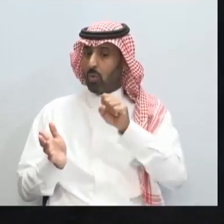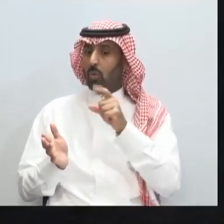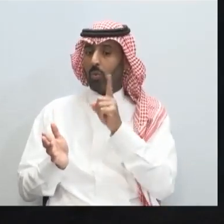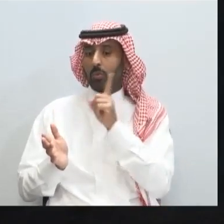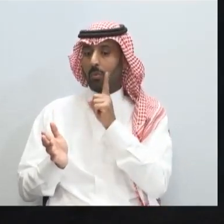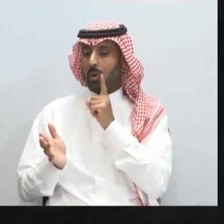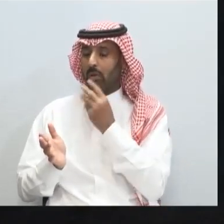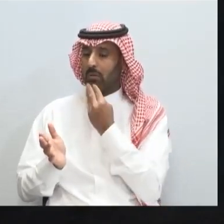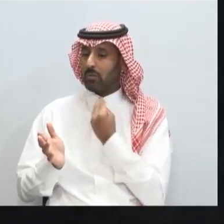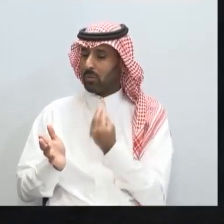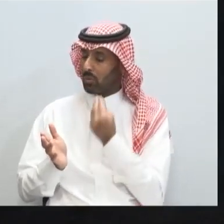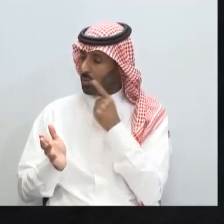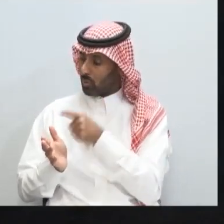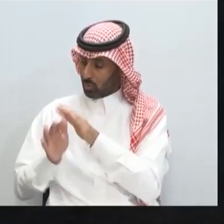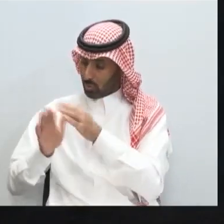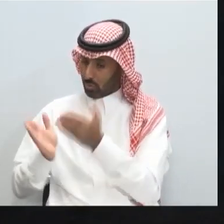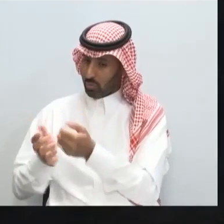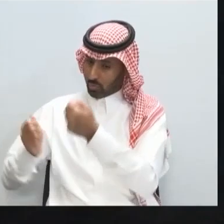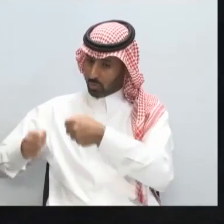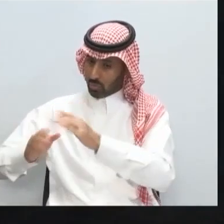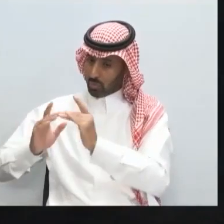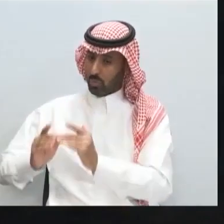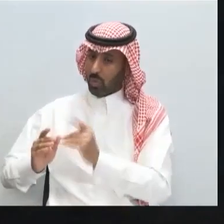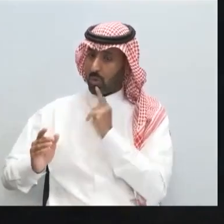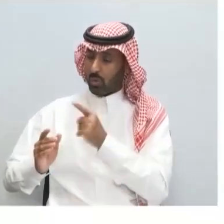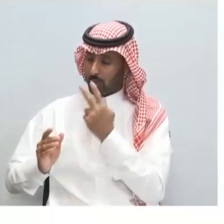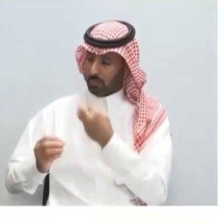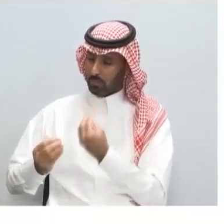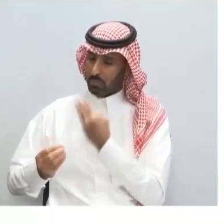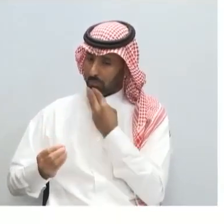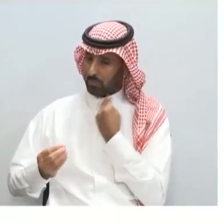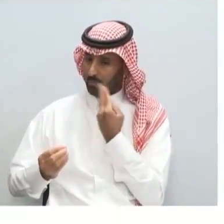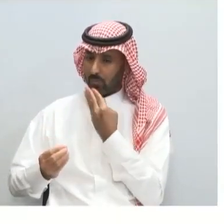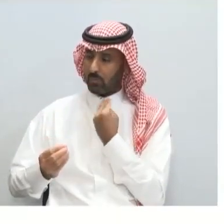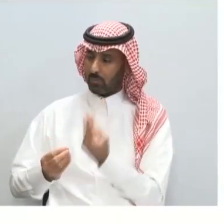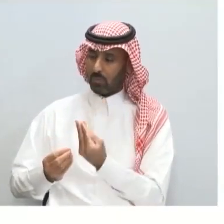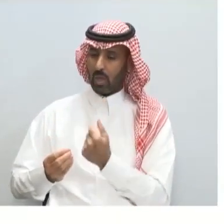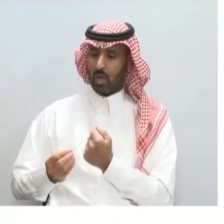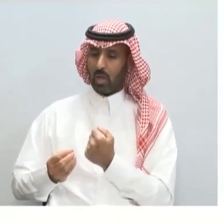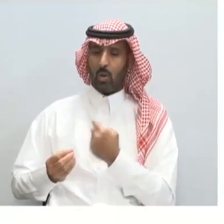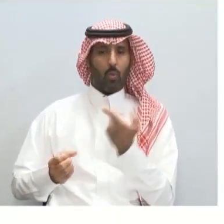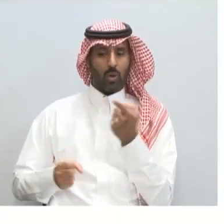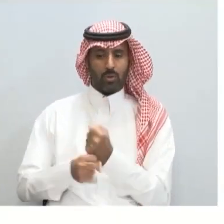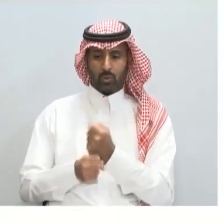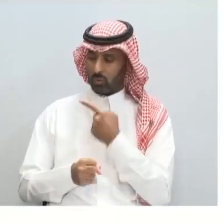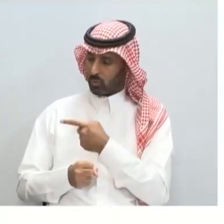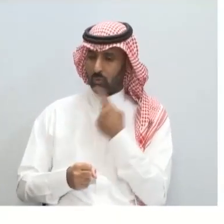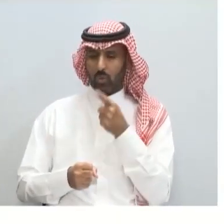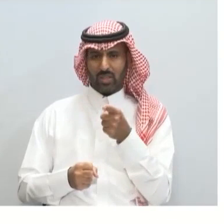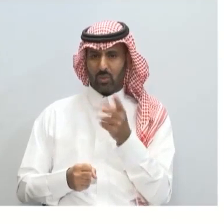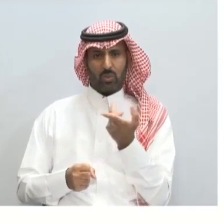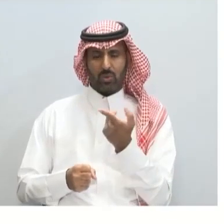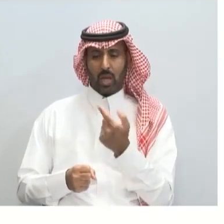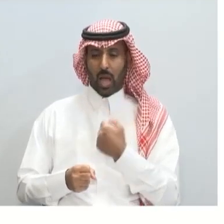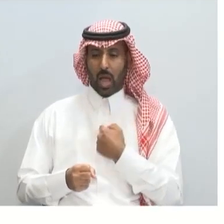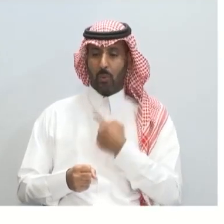you say here so let me show you the example I would have cleaned it I